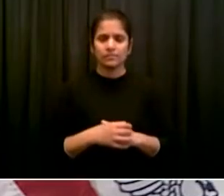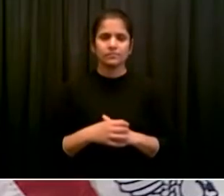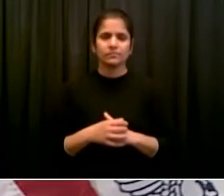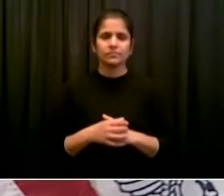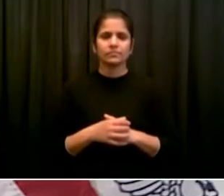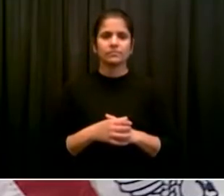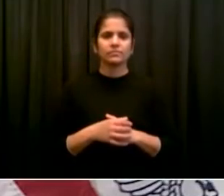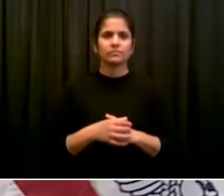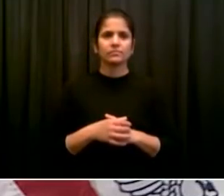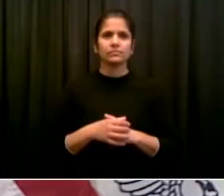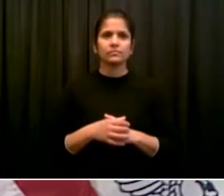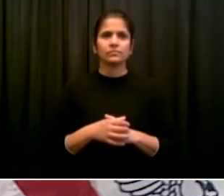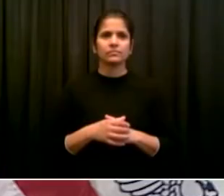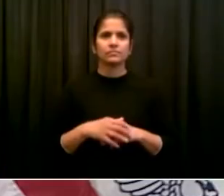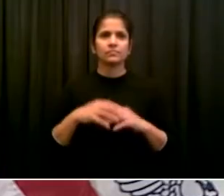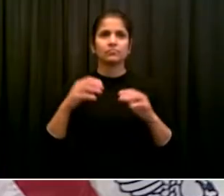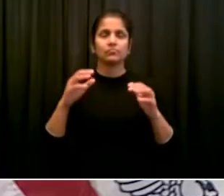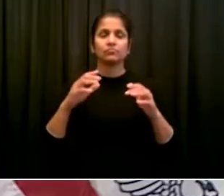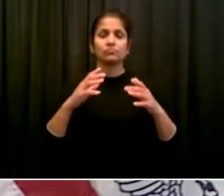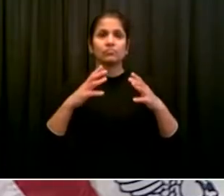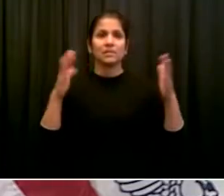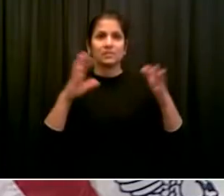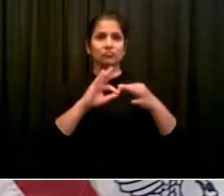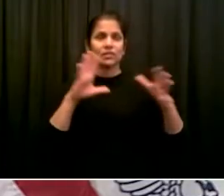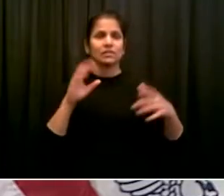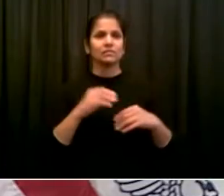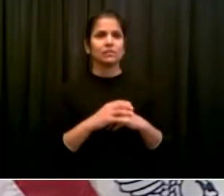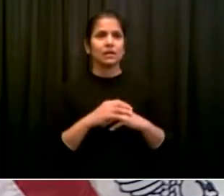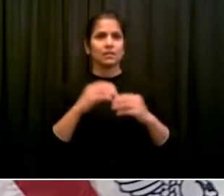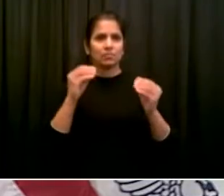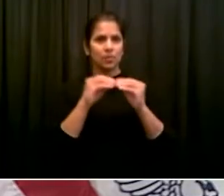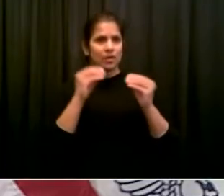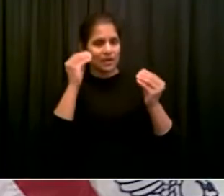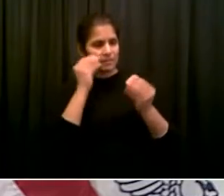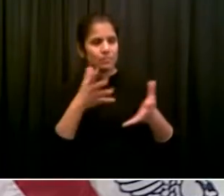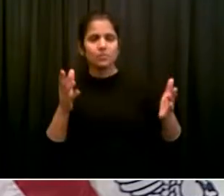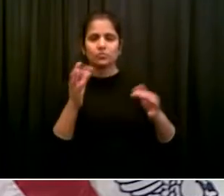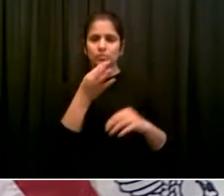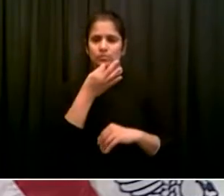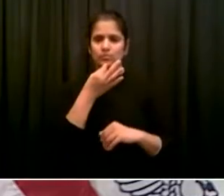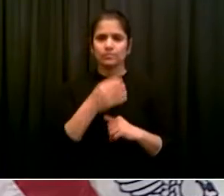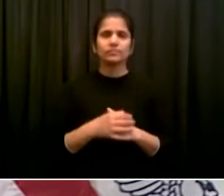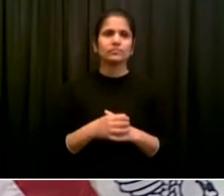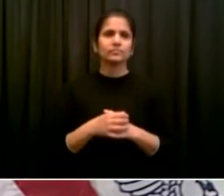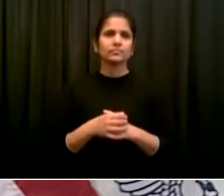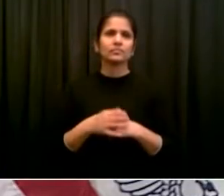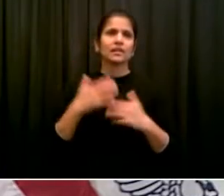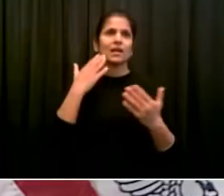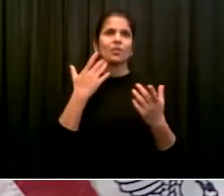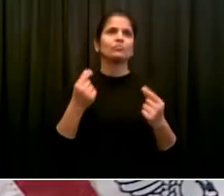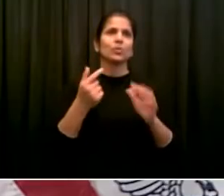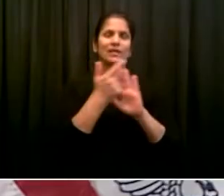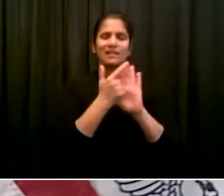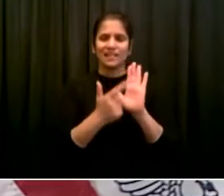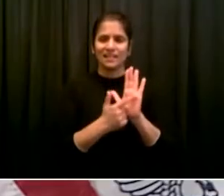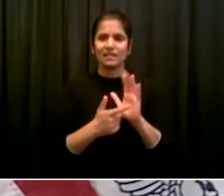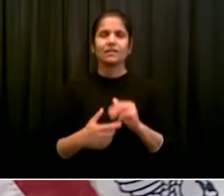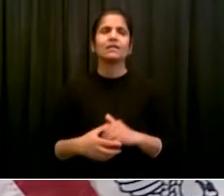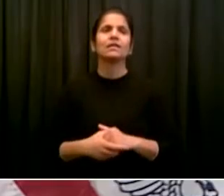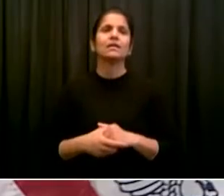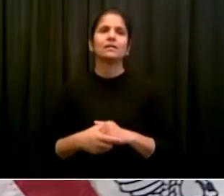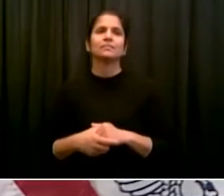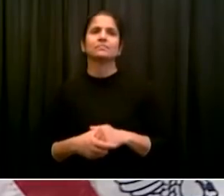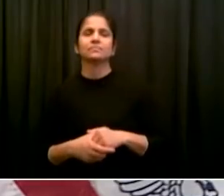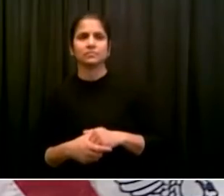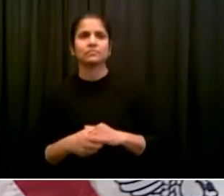release. There are legalities, that have to be followed in terms of, for